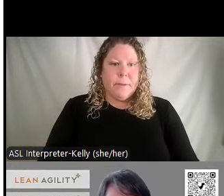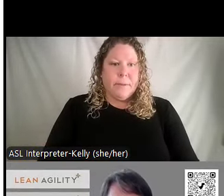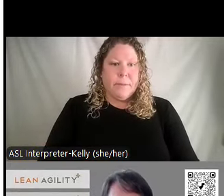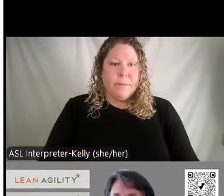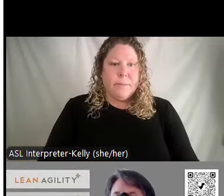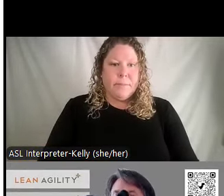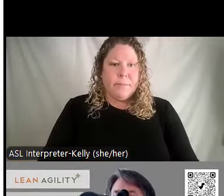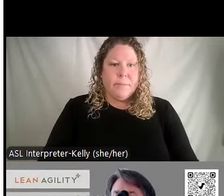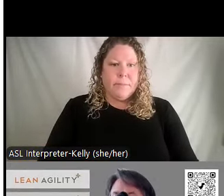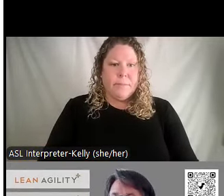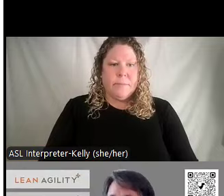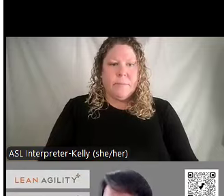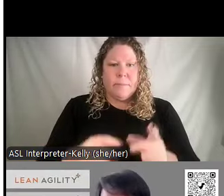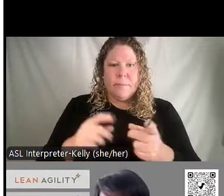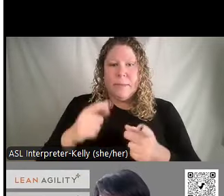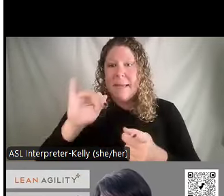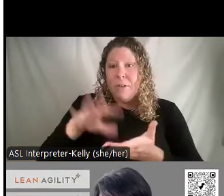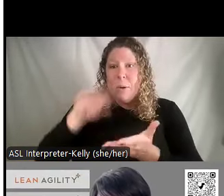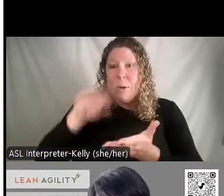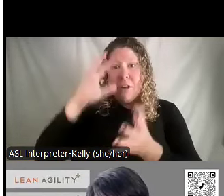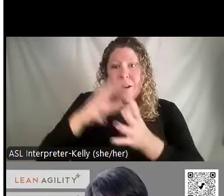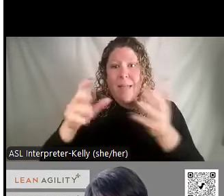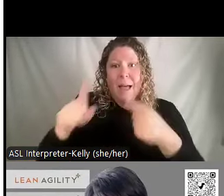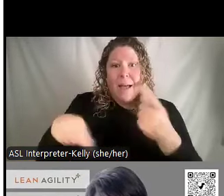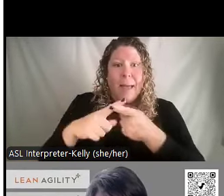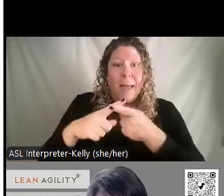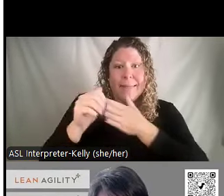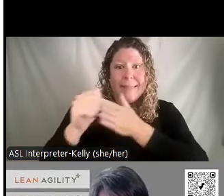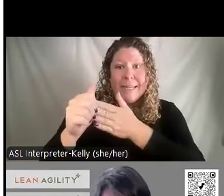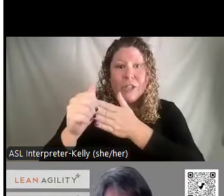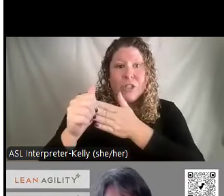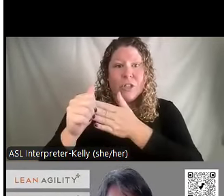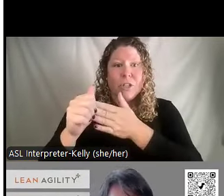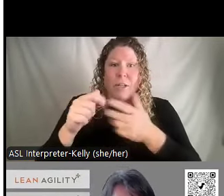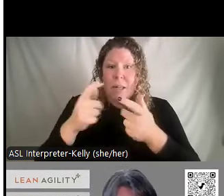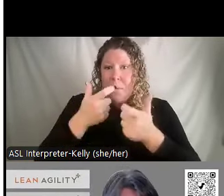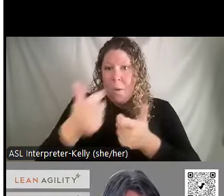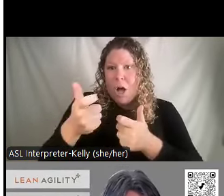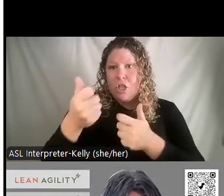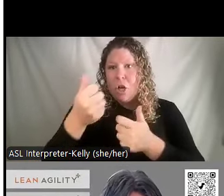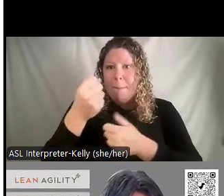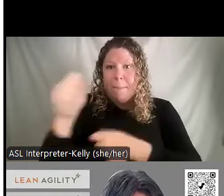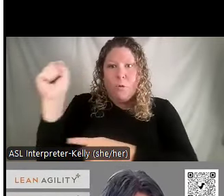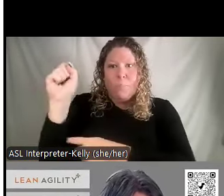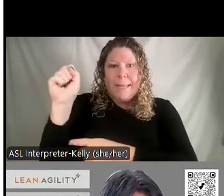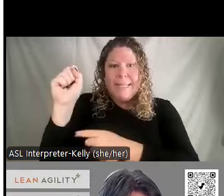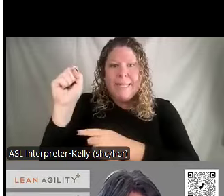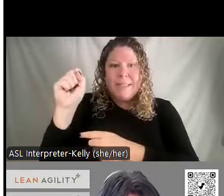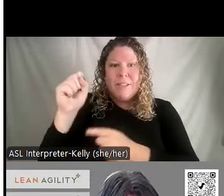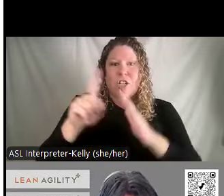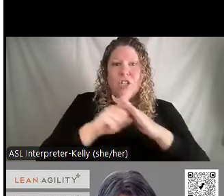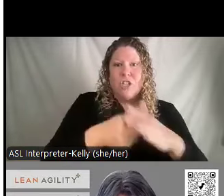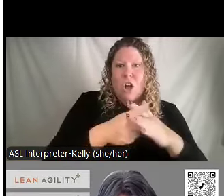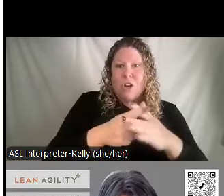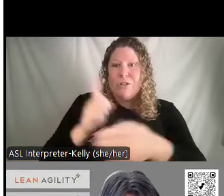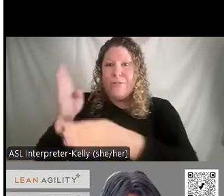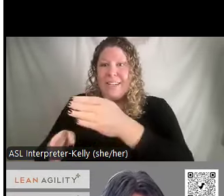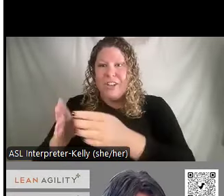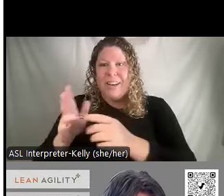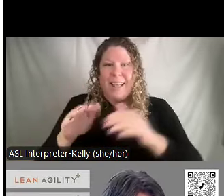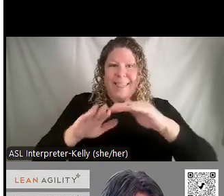If you've learned a lot about leadership and making a movement, then let's watch a movement happen start to finish in under 3 minutes and dissect